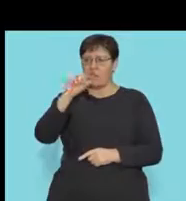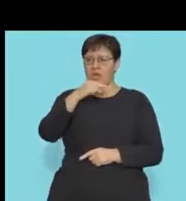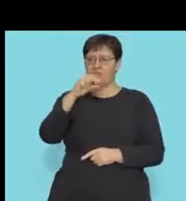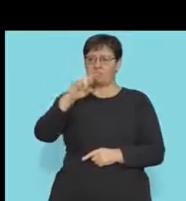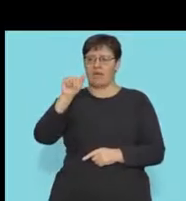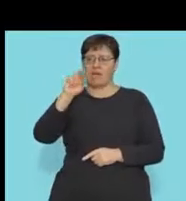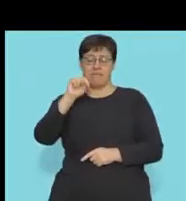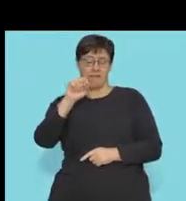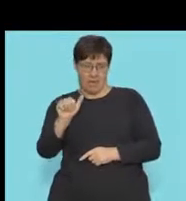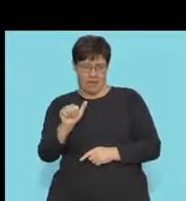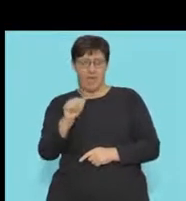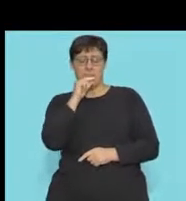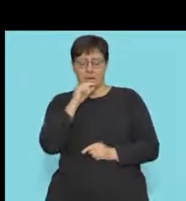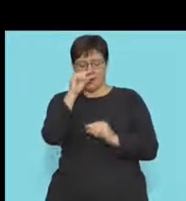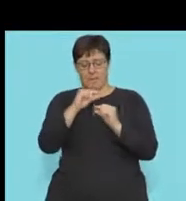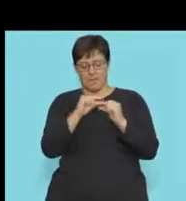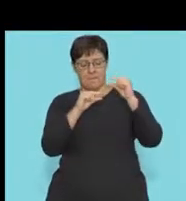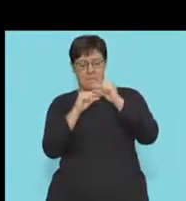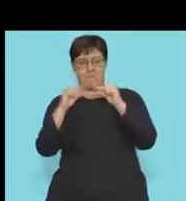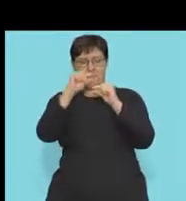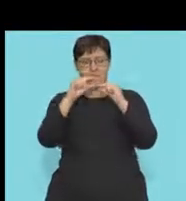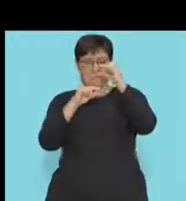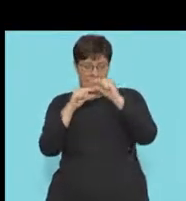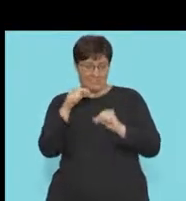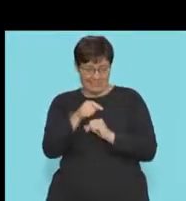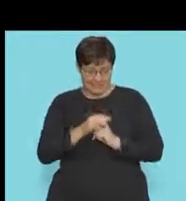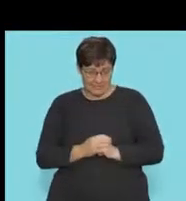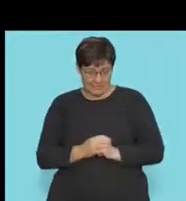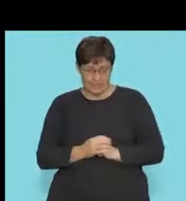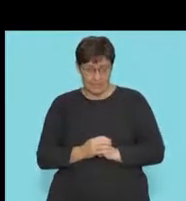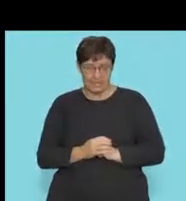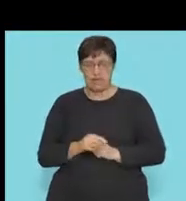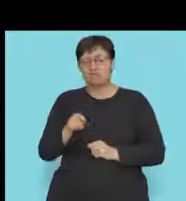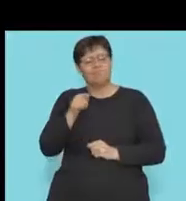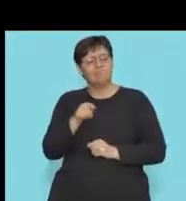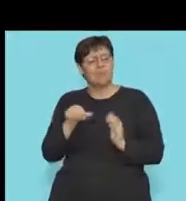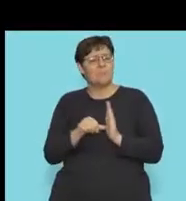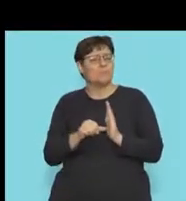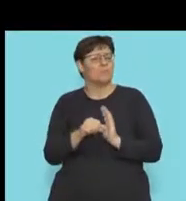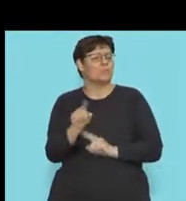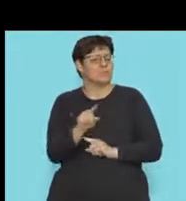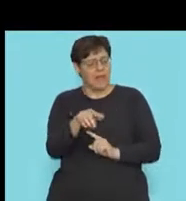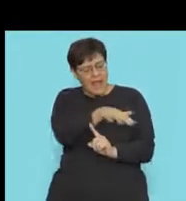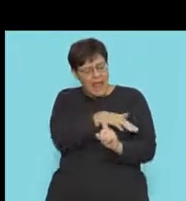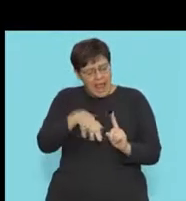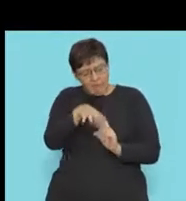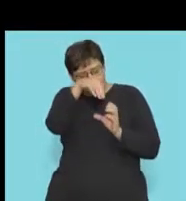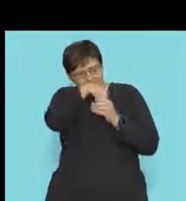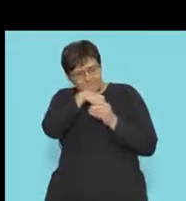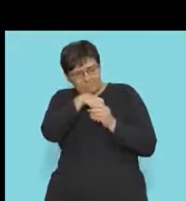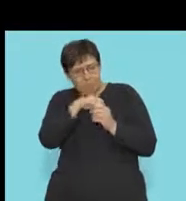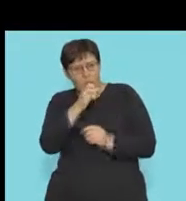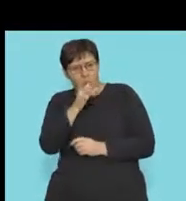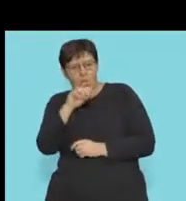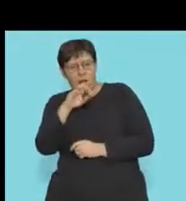and these are stacks of thylakoids. It's important that we recognize an area in the chloroplast which